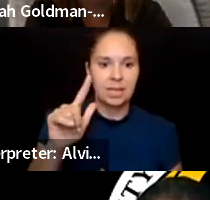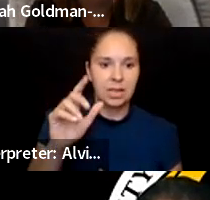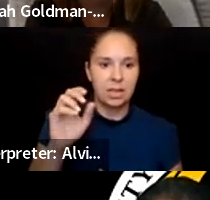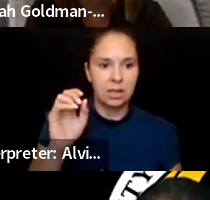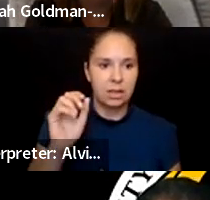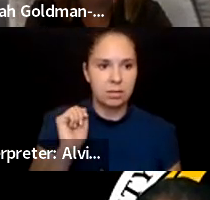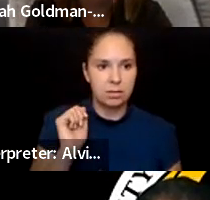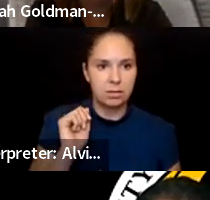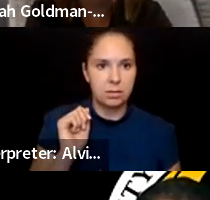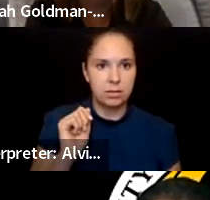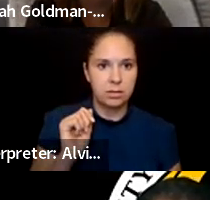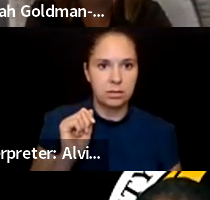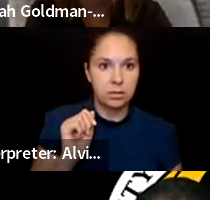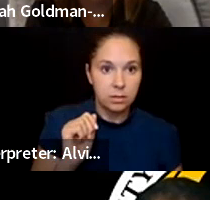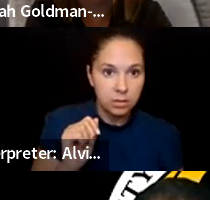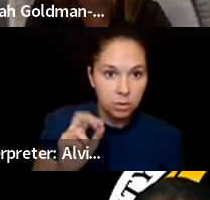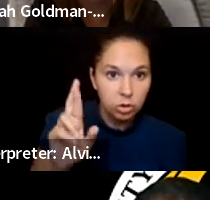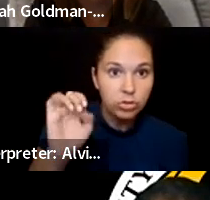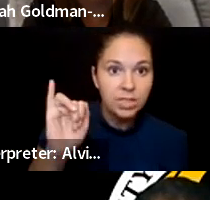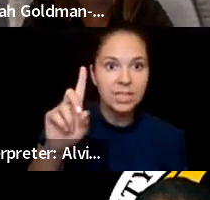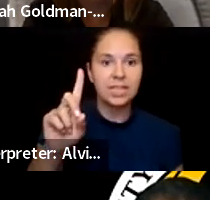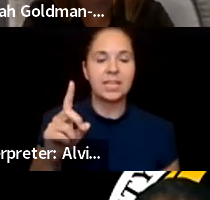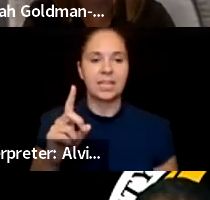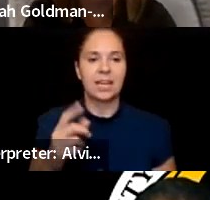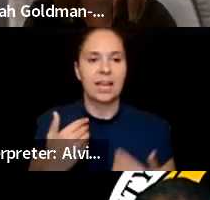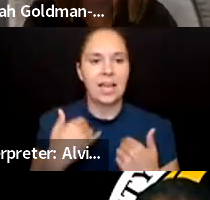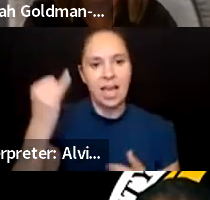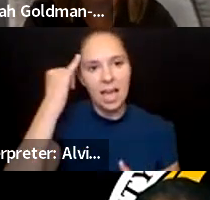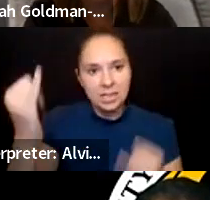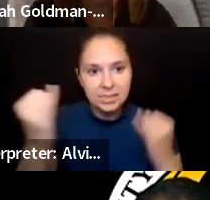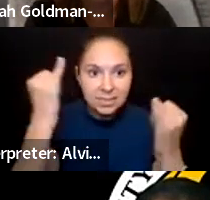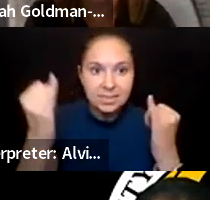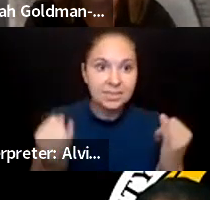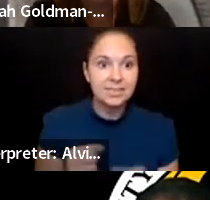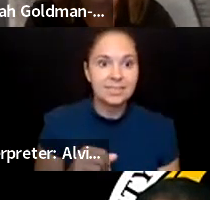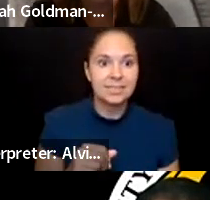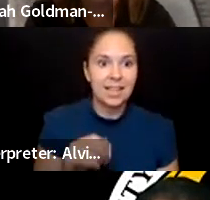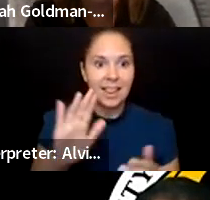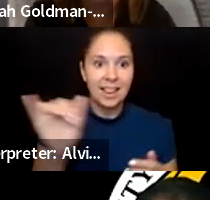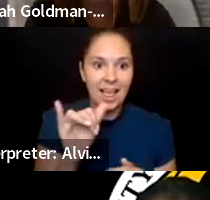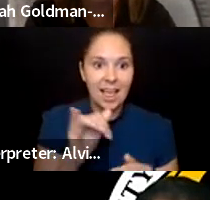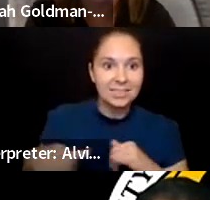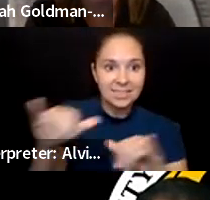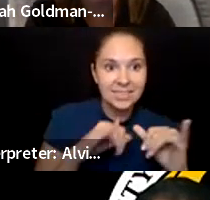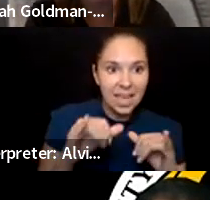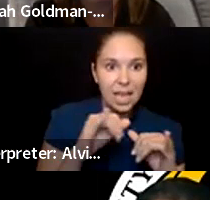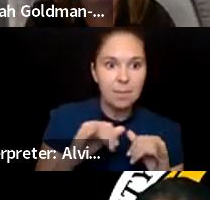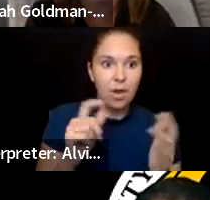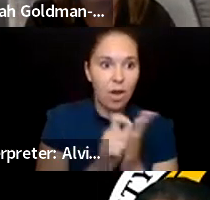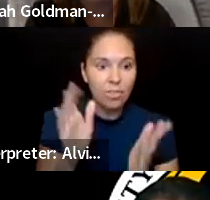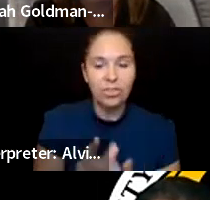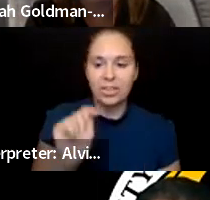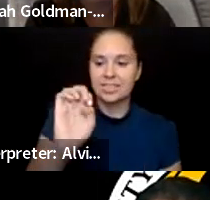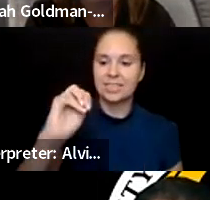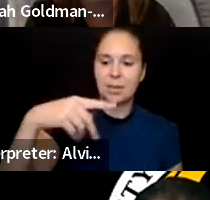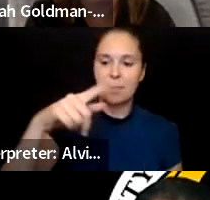can read for the book club. Like a few of them I personally have signed. They're all by the same author, Temple Grandin.